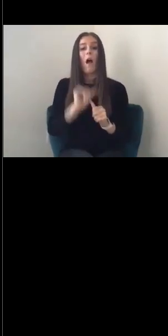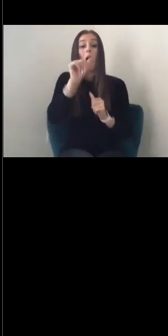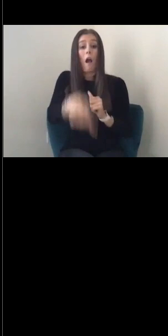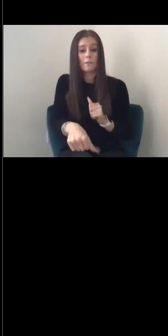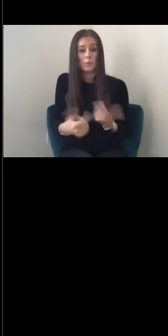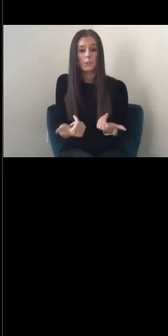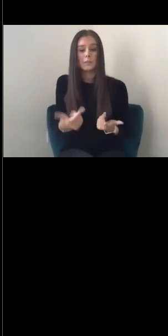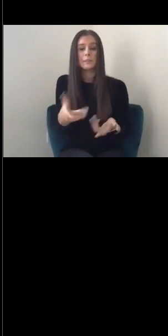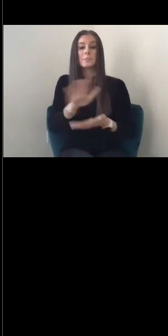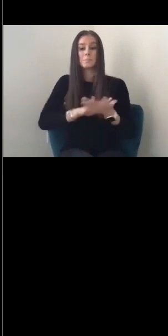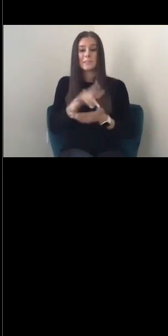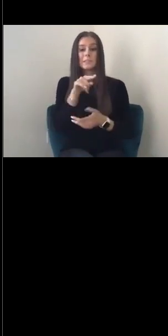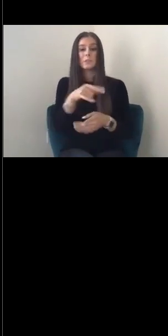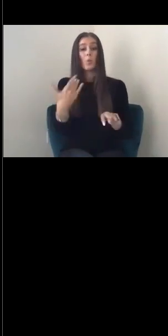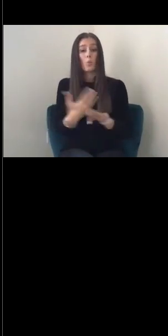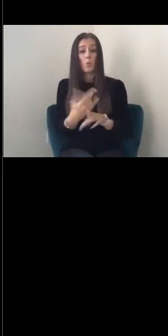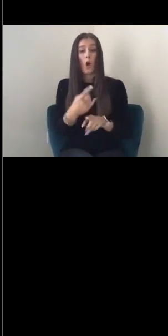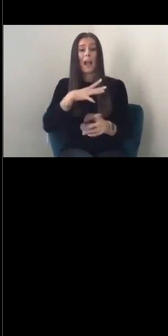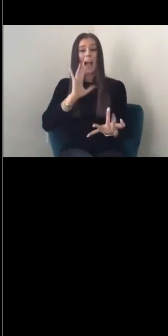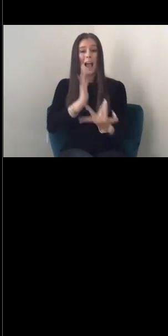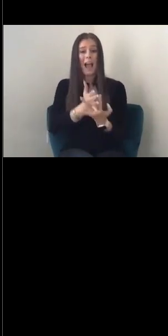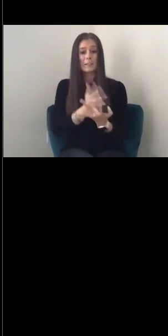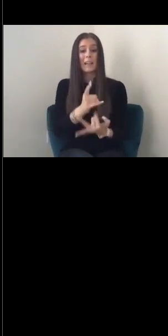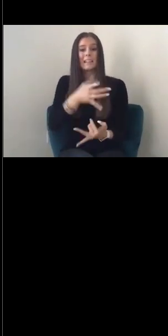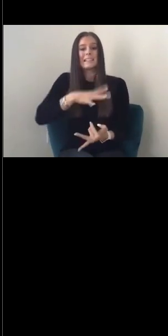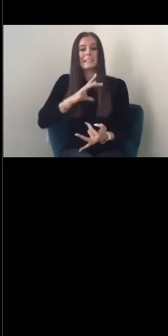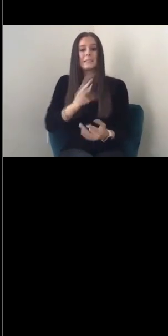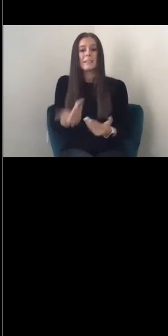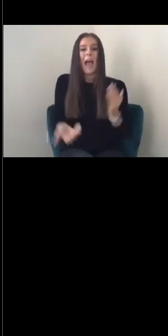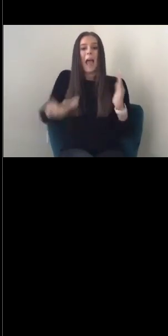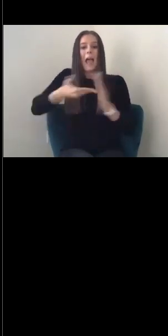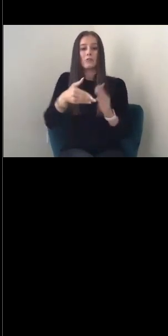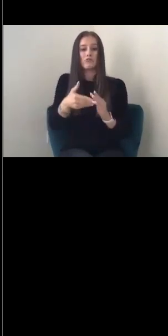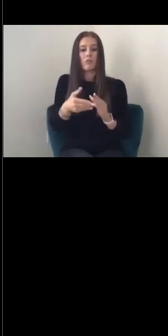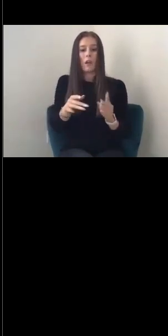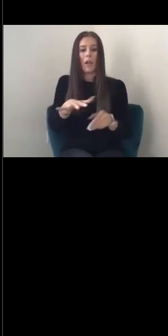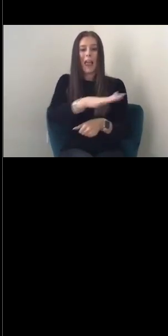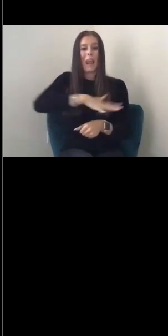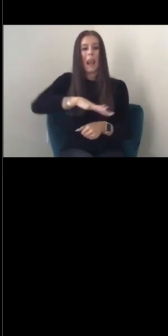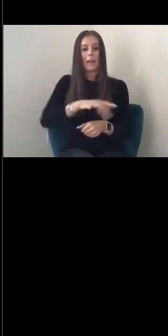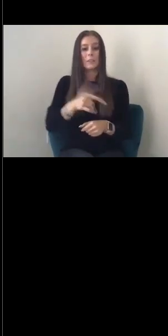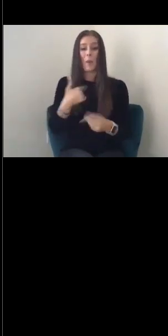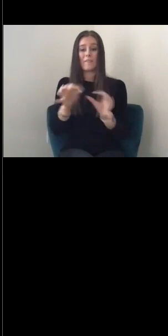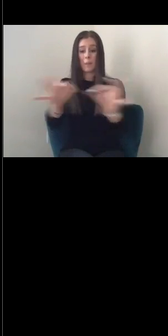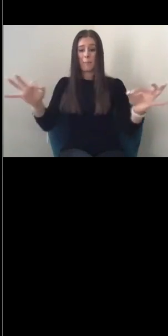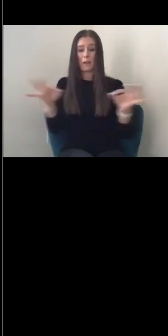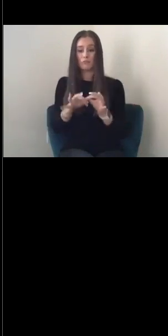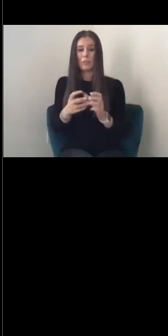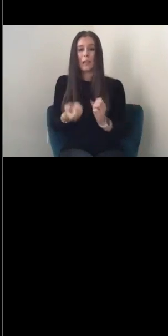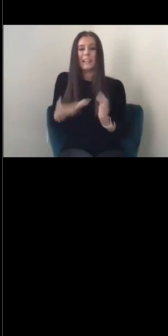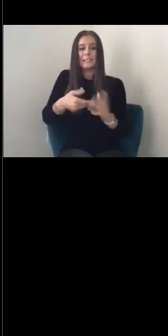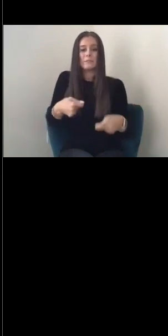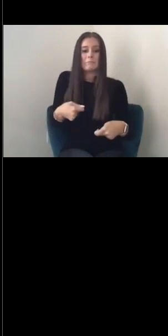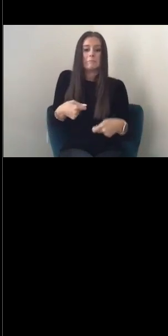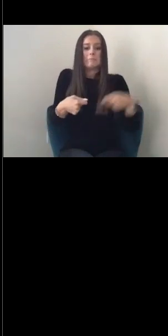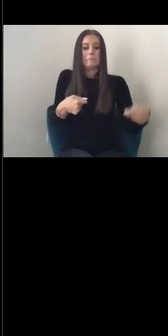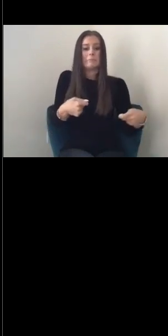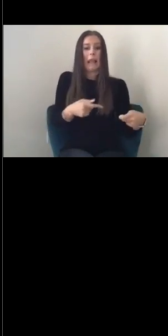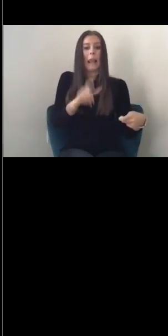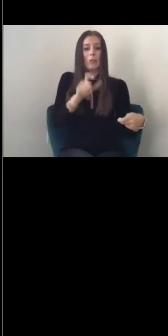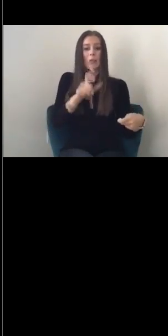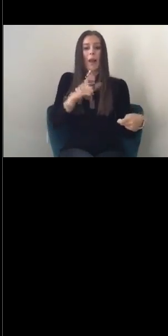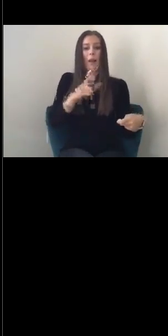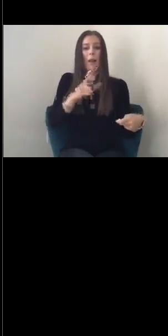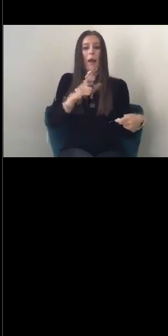These works will require the use of some land which is outside of the development boundary that we presented at